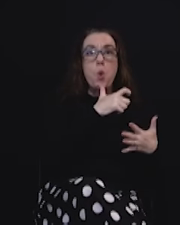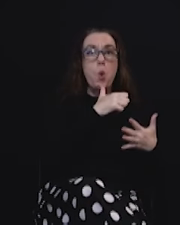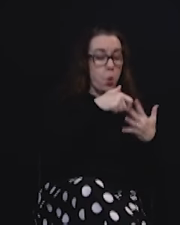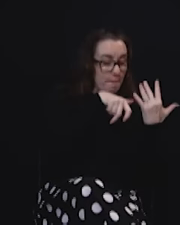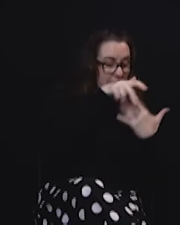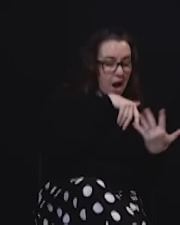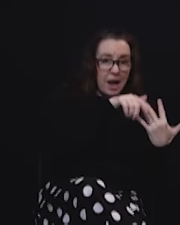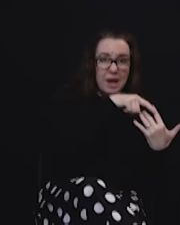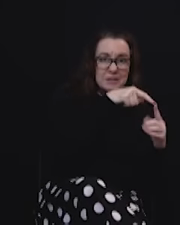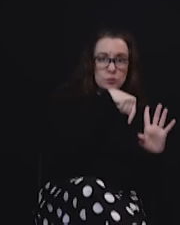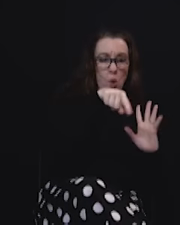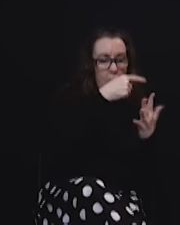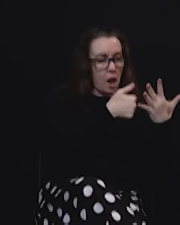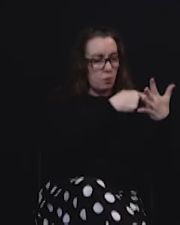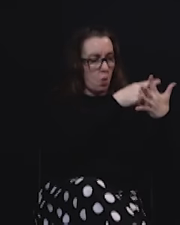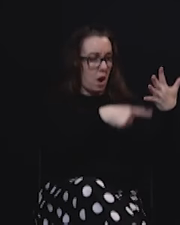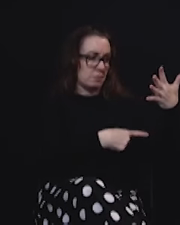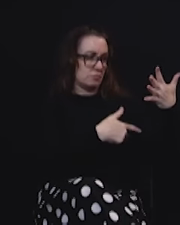us is the greatest.